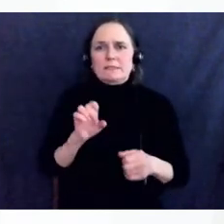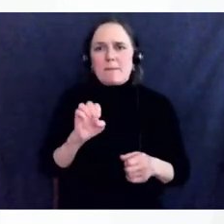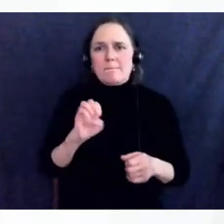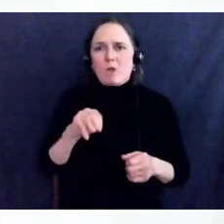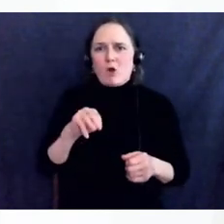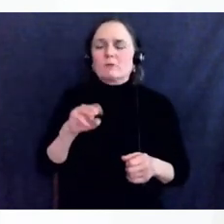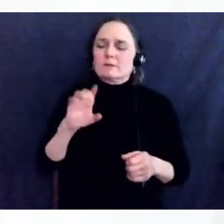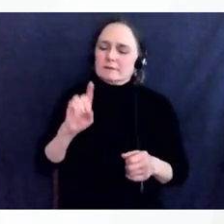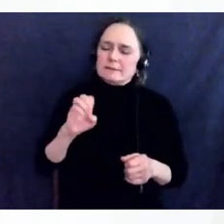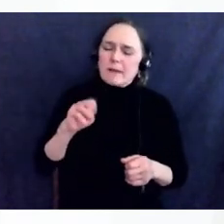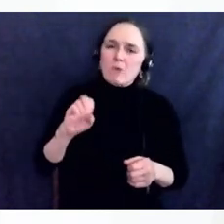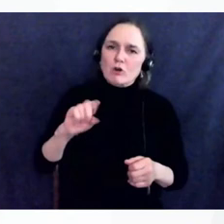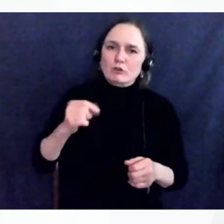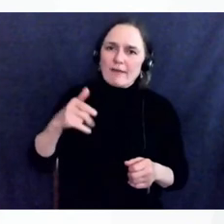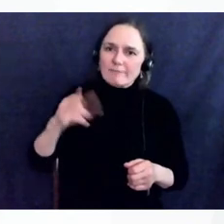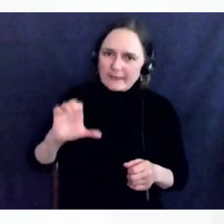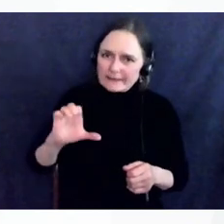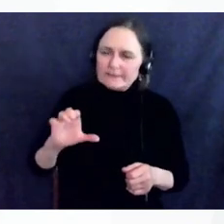Third,